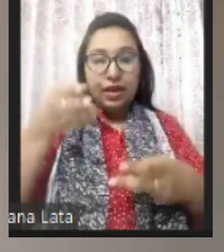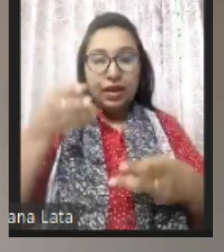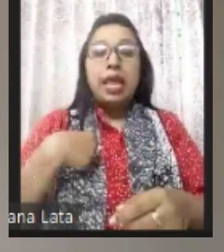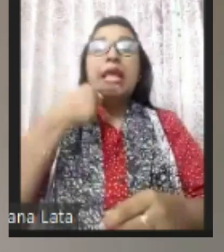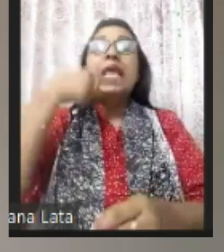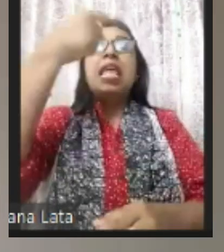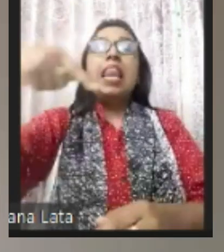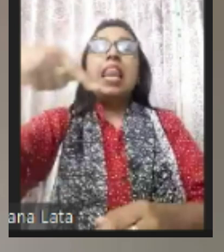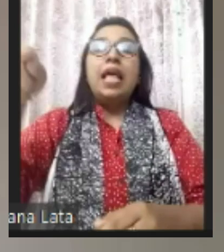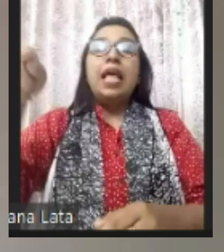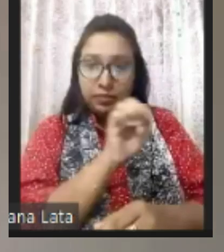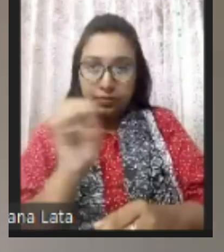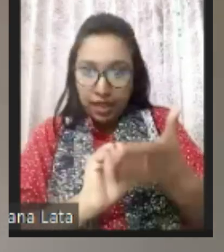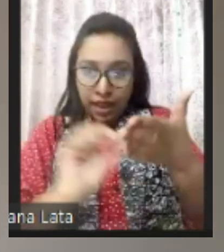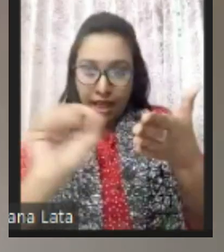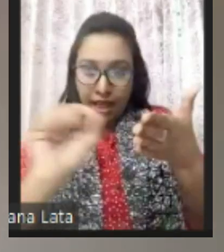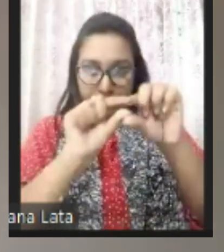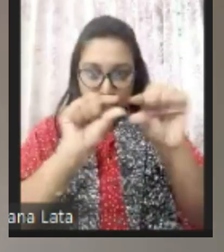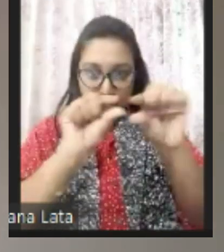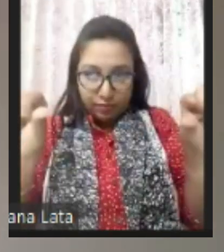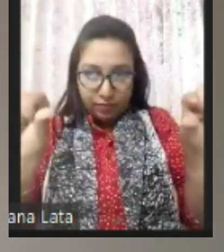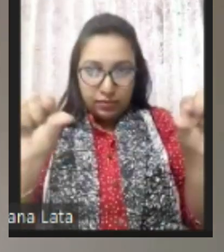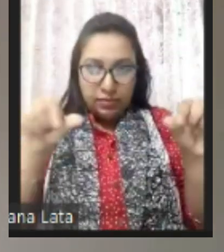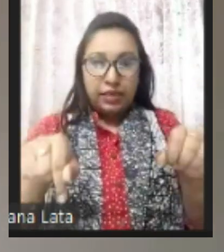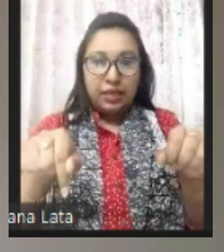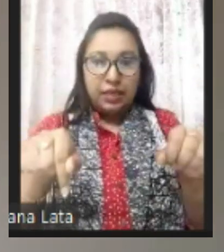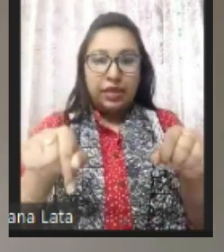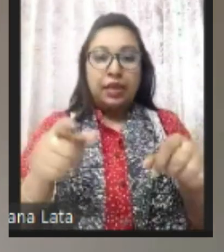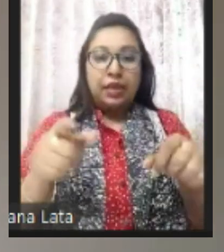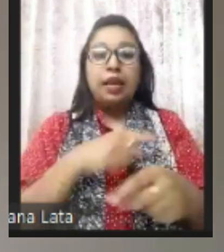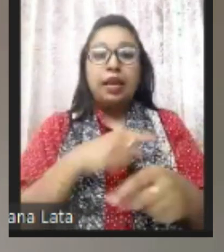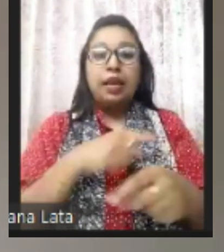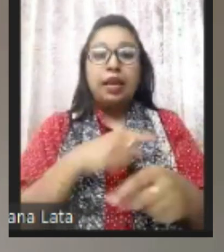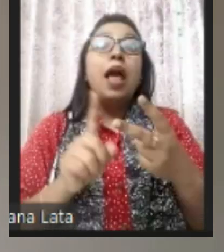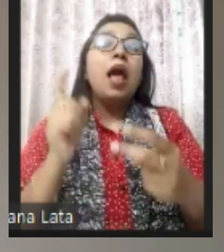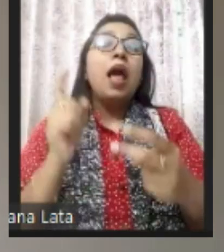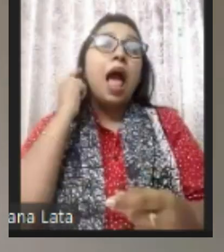meetings, webinars is essential for persons with hearing loss, and it's